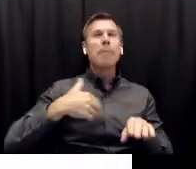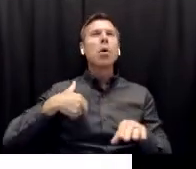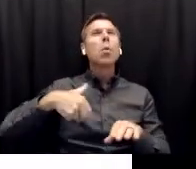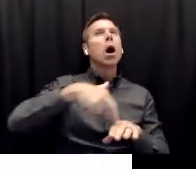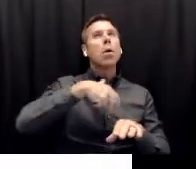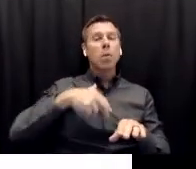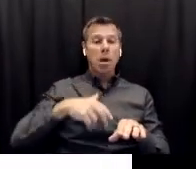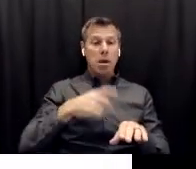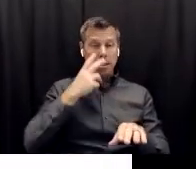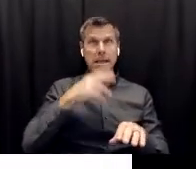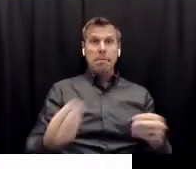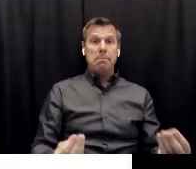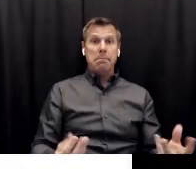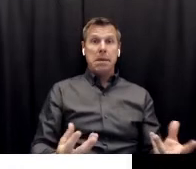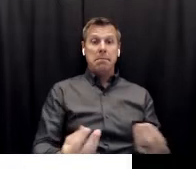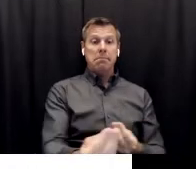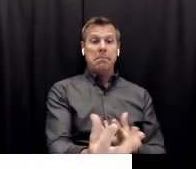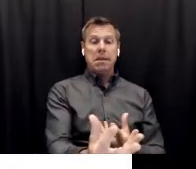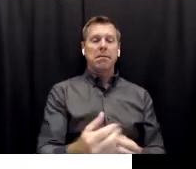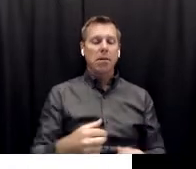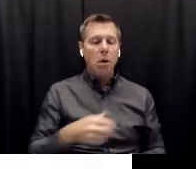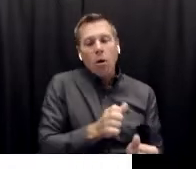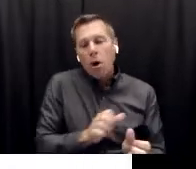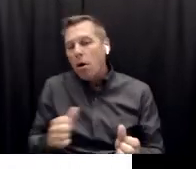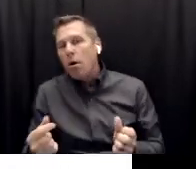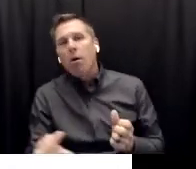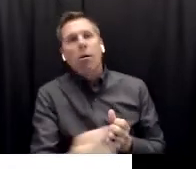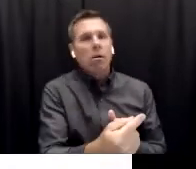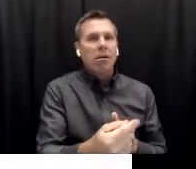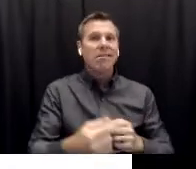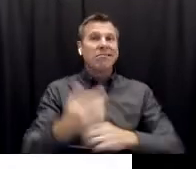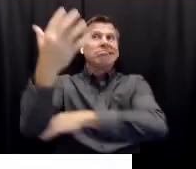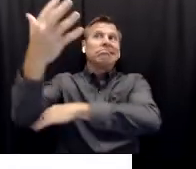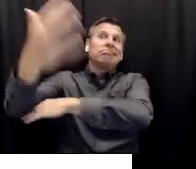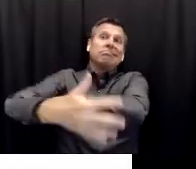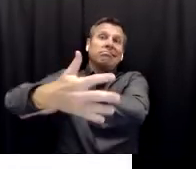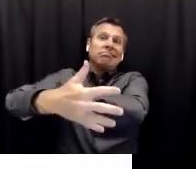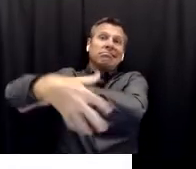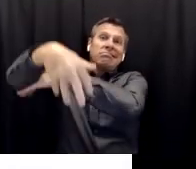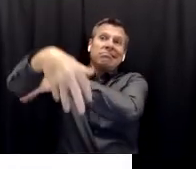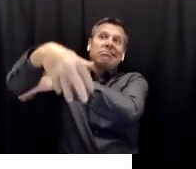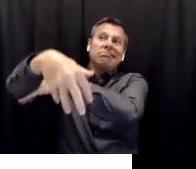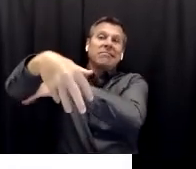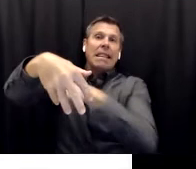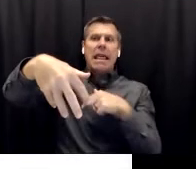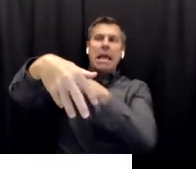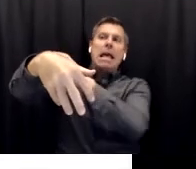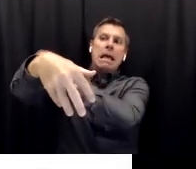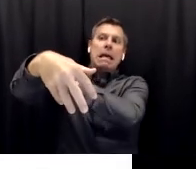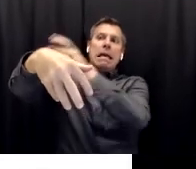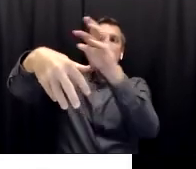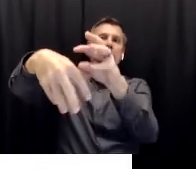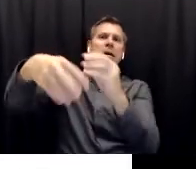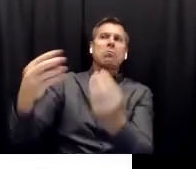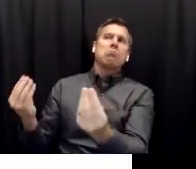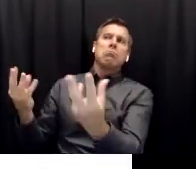flying on, I might actually mark that with a little bit of a red hazard light. So I know that I'm not going to trip and